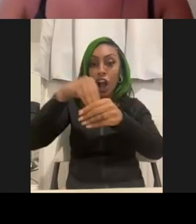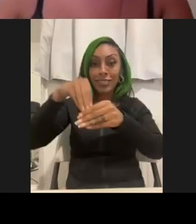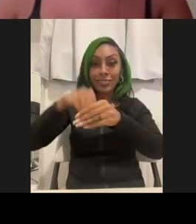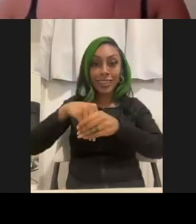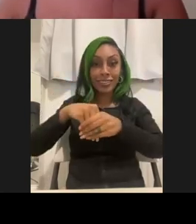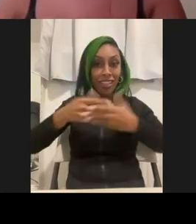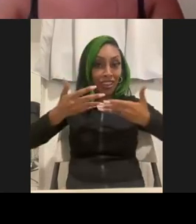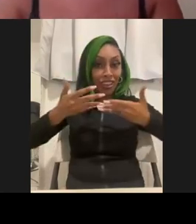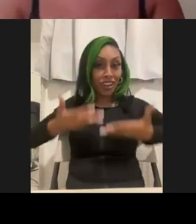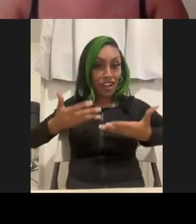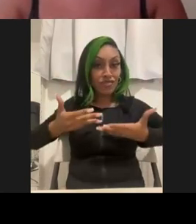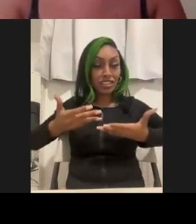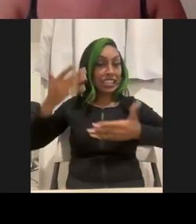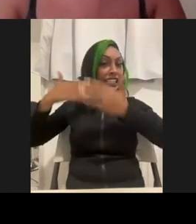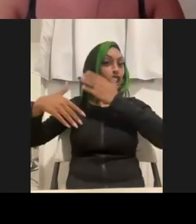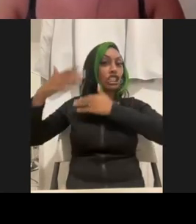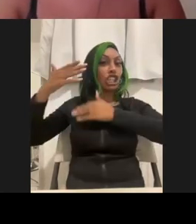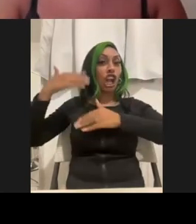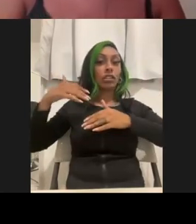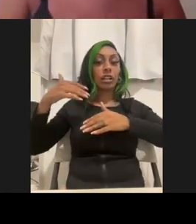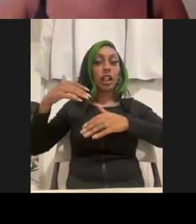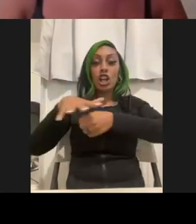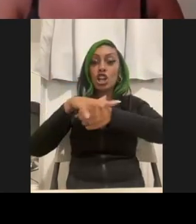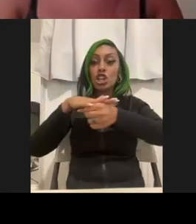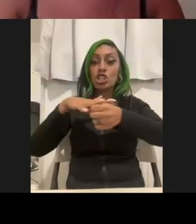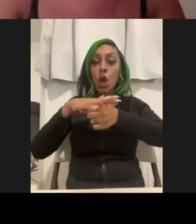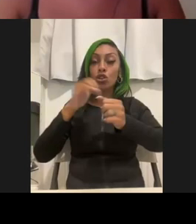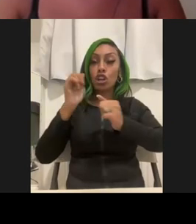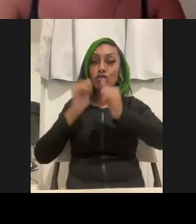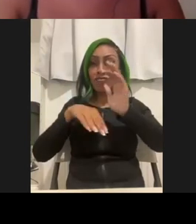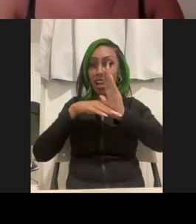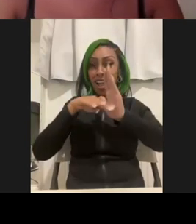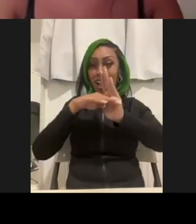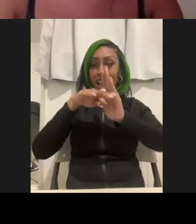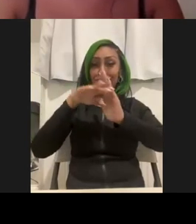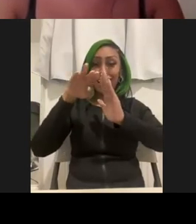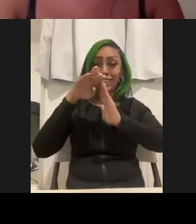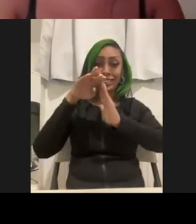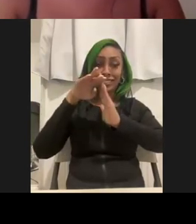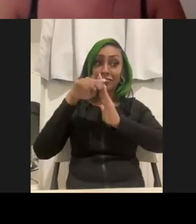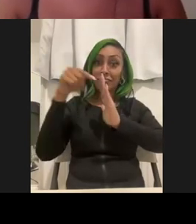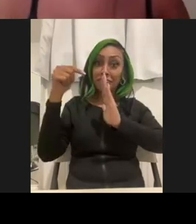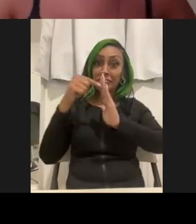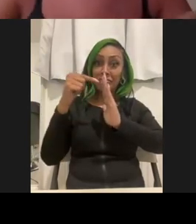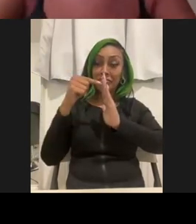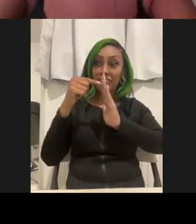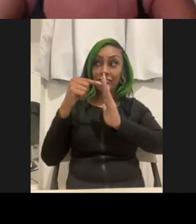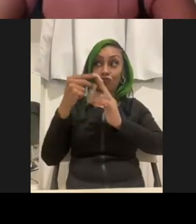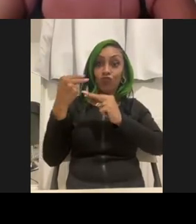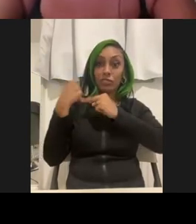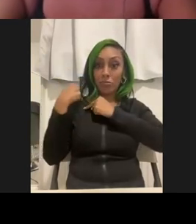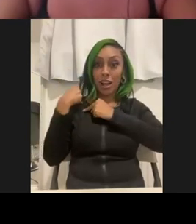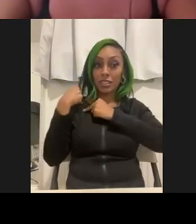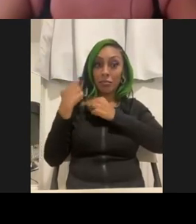and historical social structures and hierarchies, which are arguably responsible for the